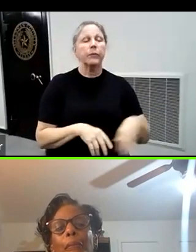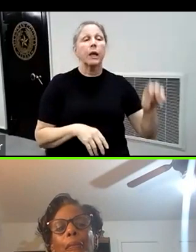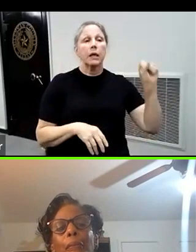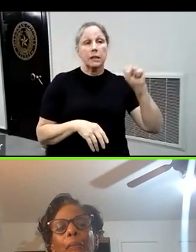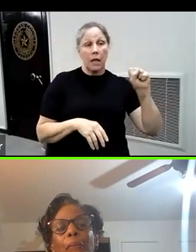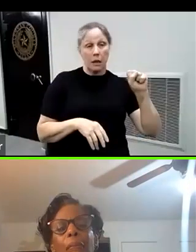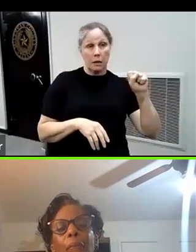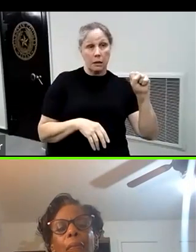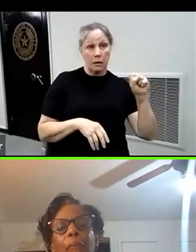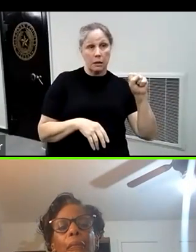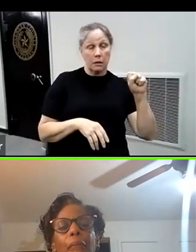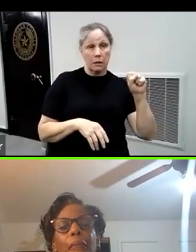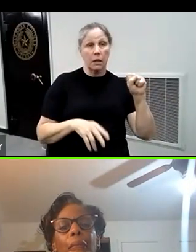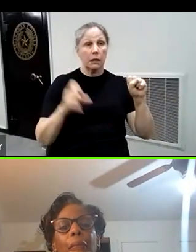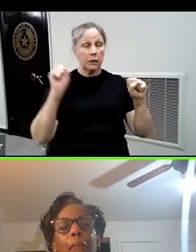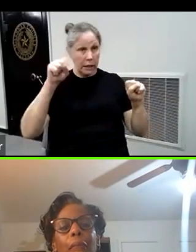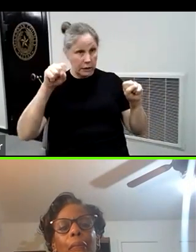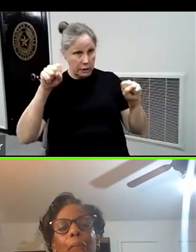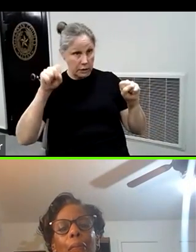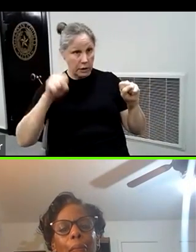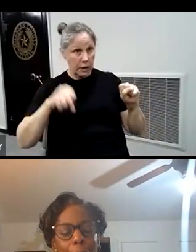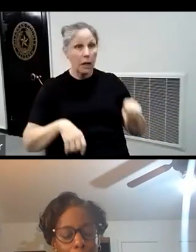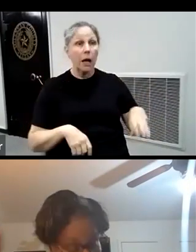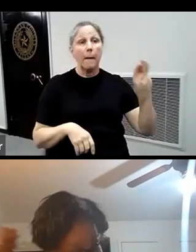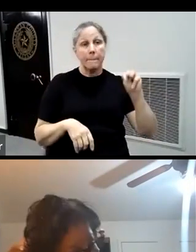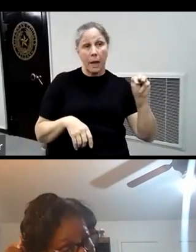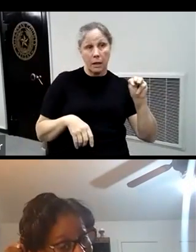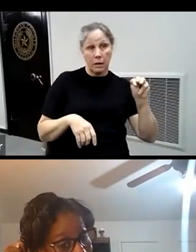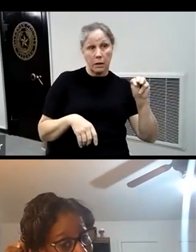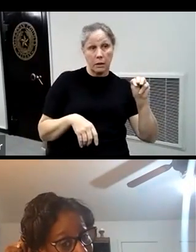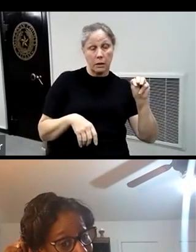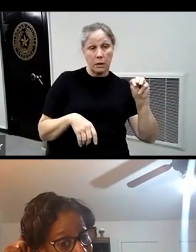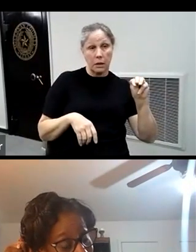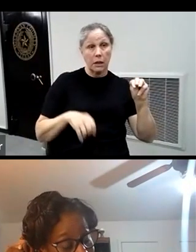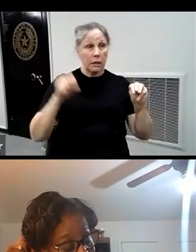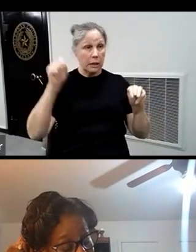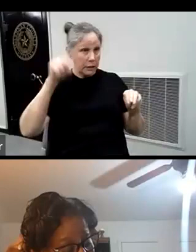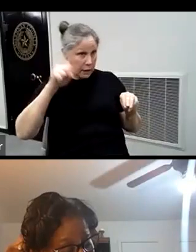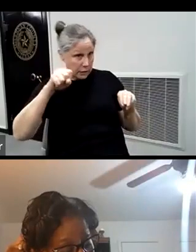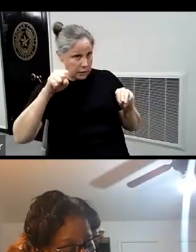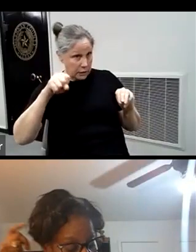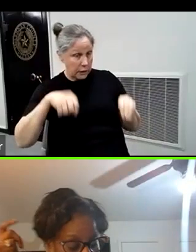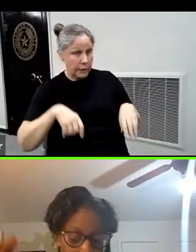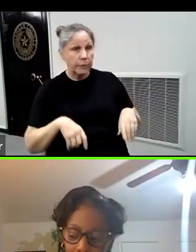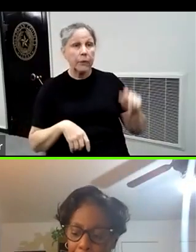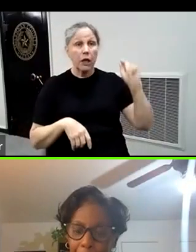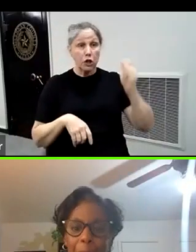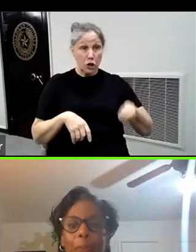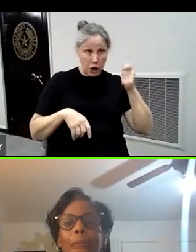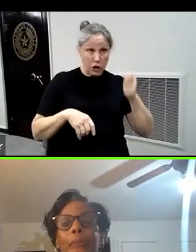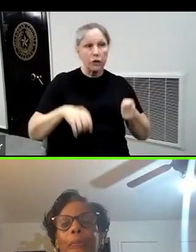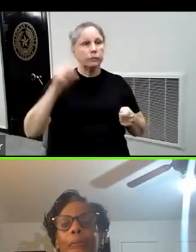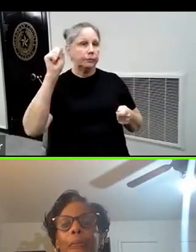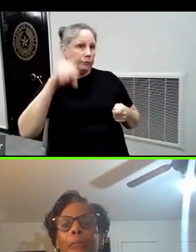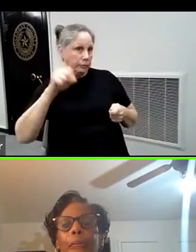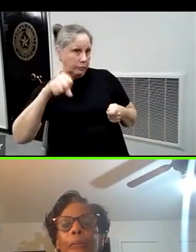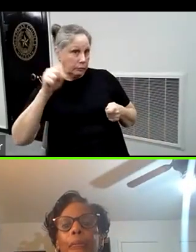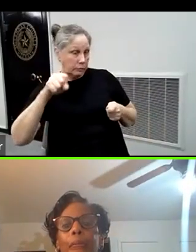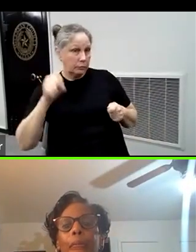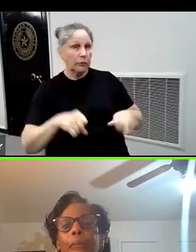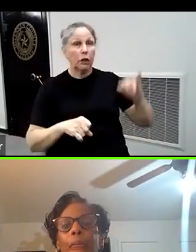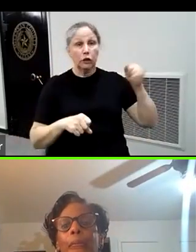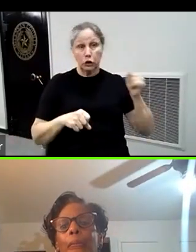Commissioner Snell, Aye. Commissioner Miller, Aye. Judge Felton, Aye.